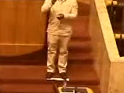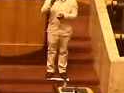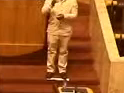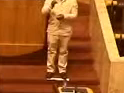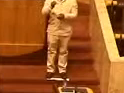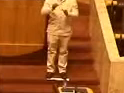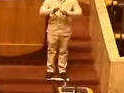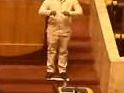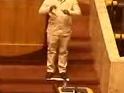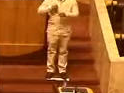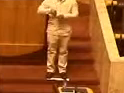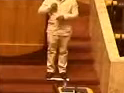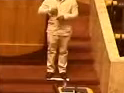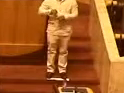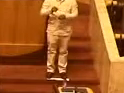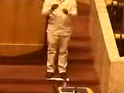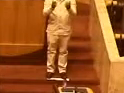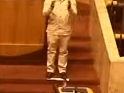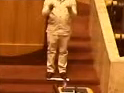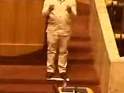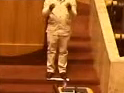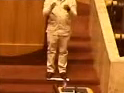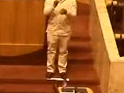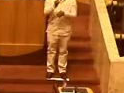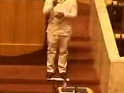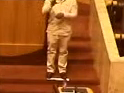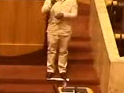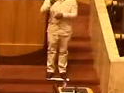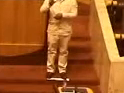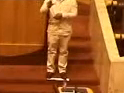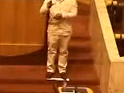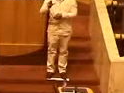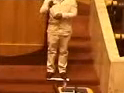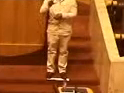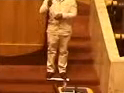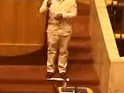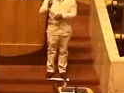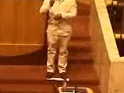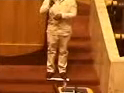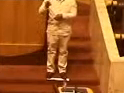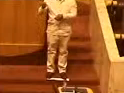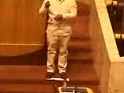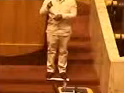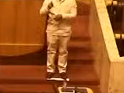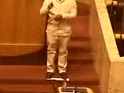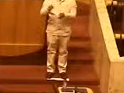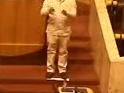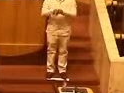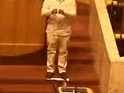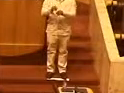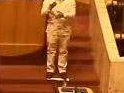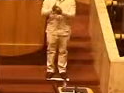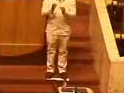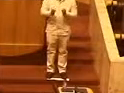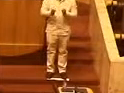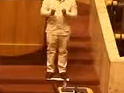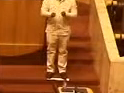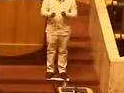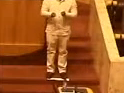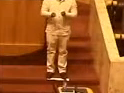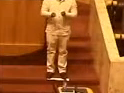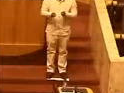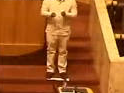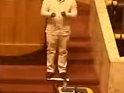of 150 million, which created 10 work opportunities, will be handed over also in